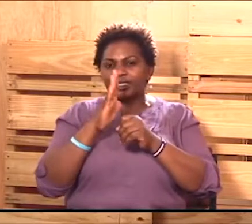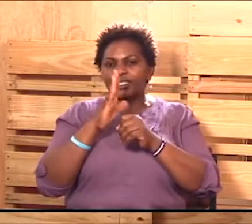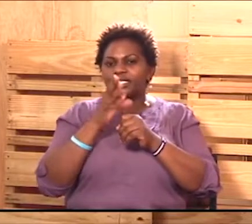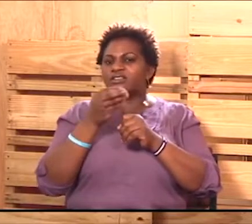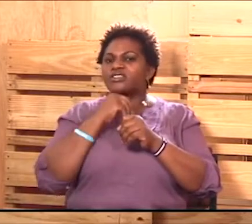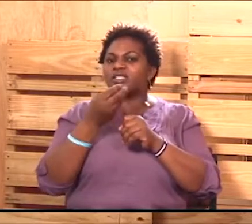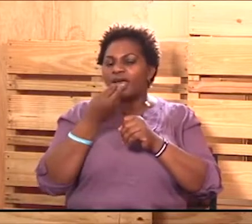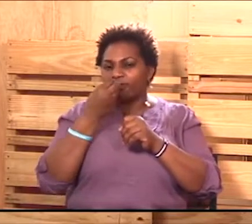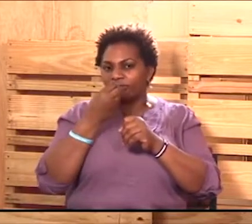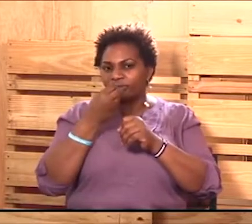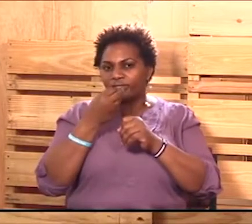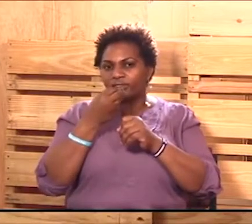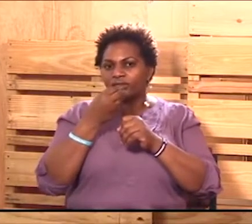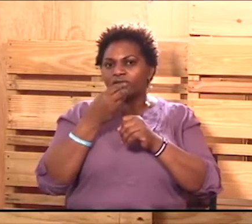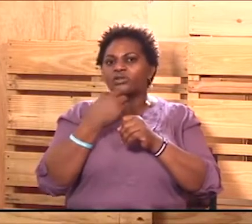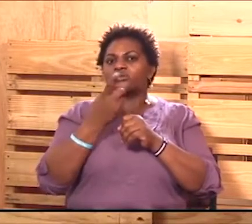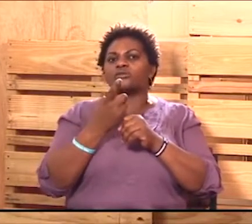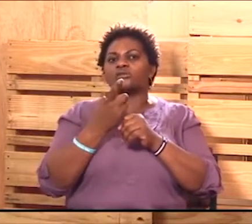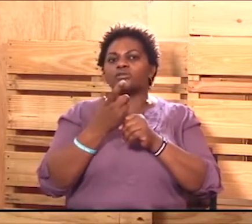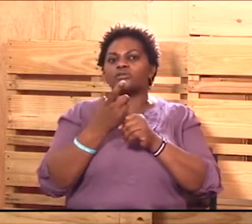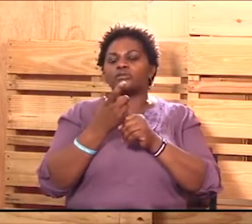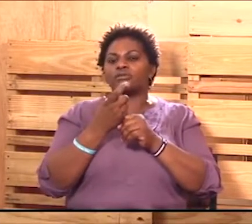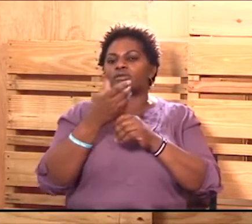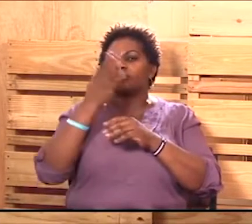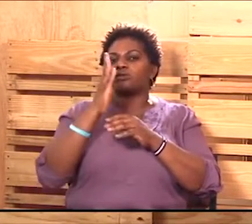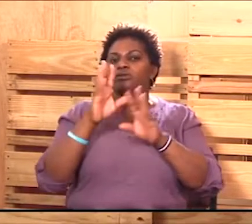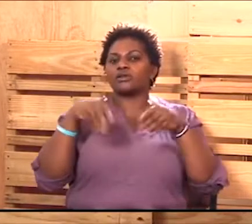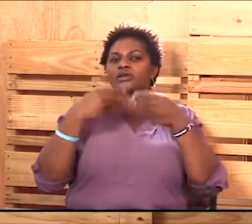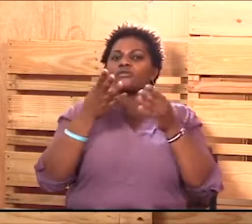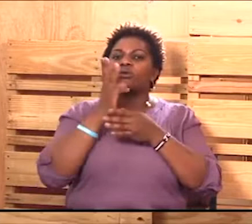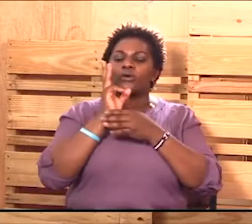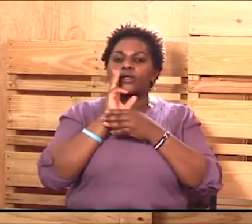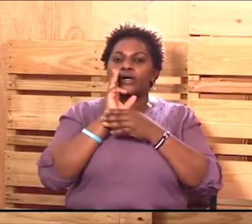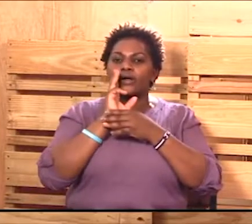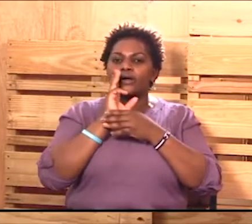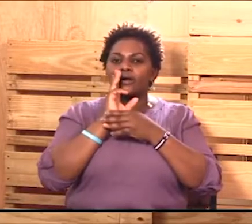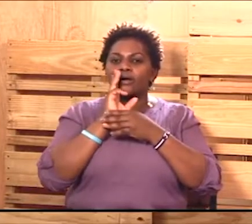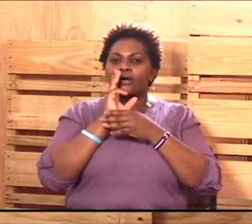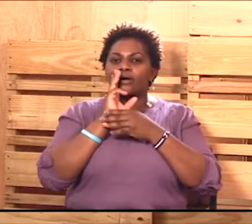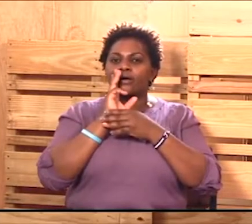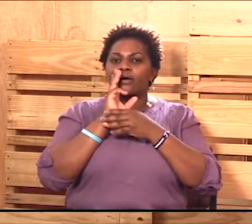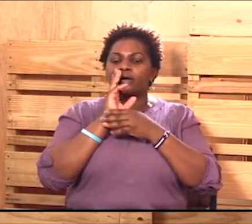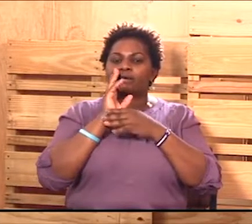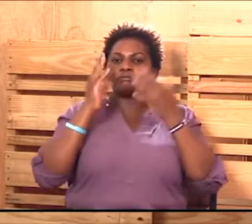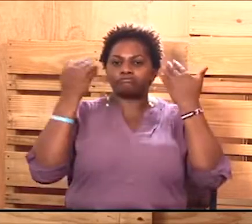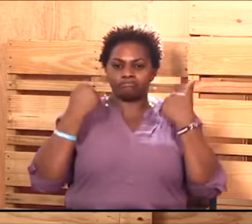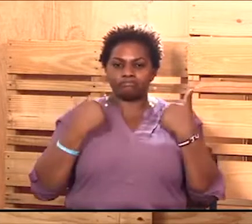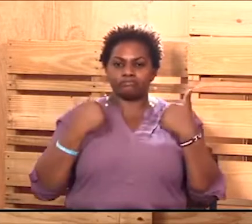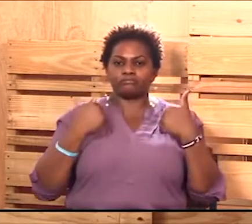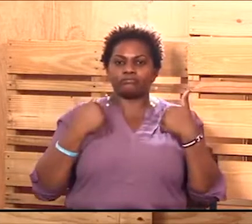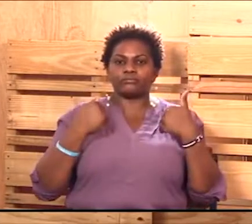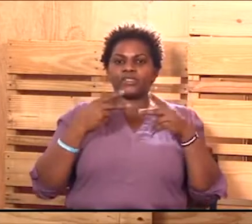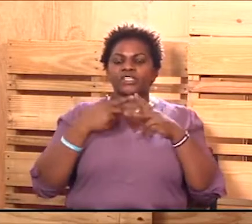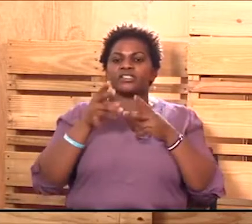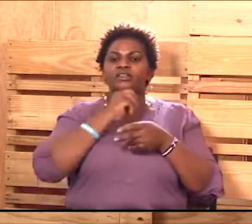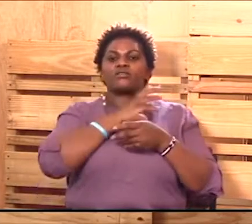to eat. And so, you know, God had already provided water, but the human that we are, they